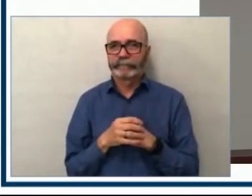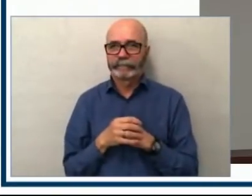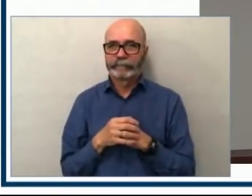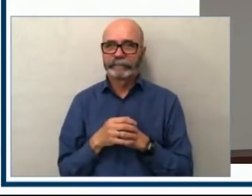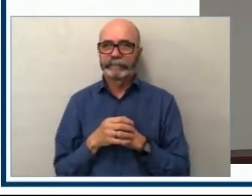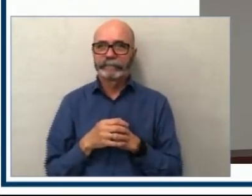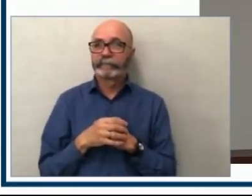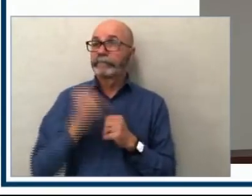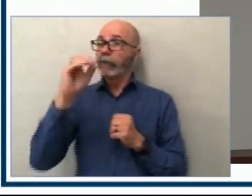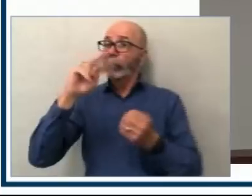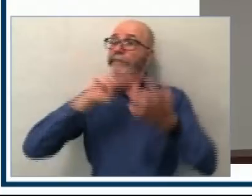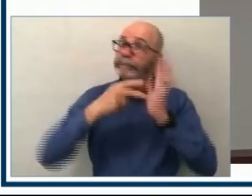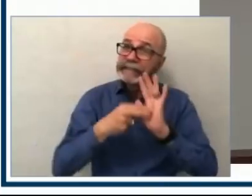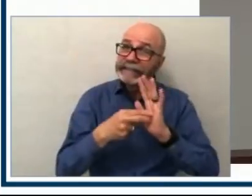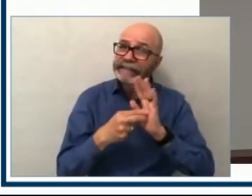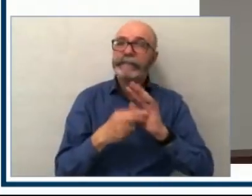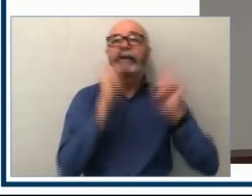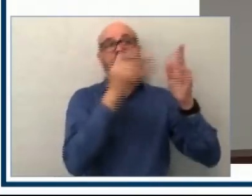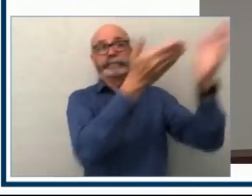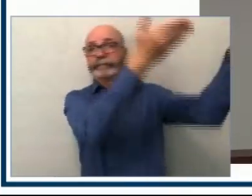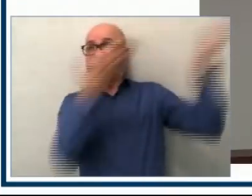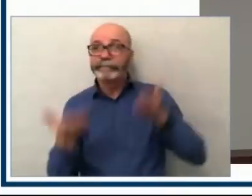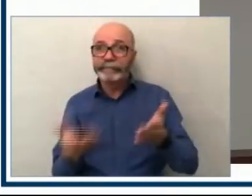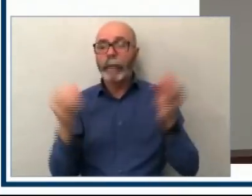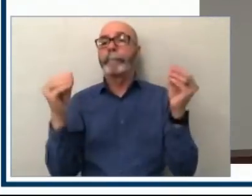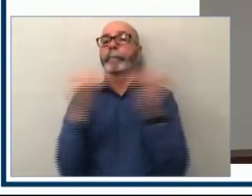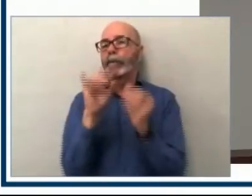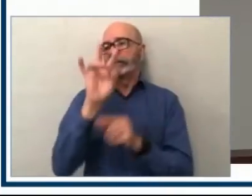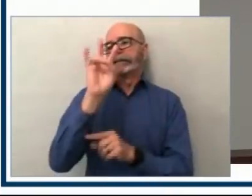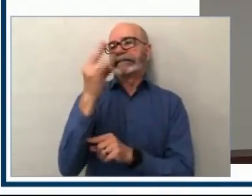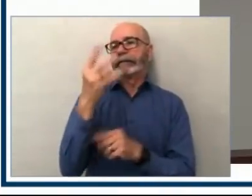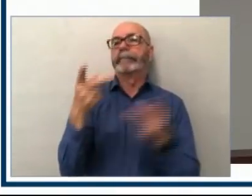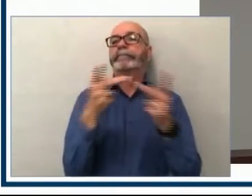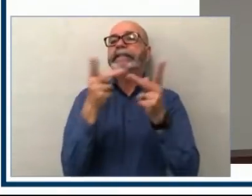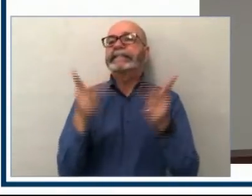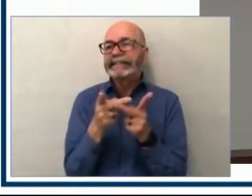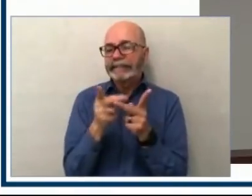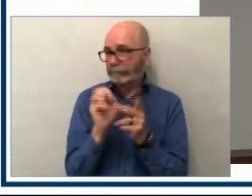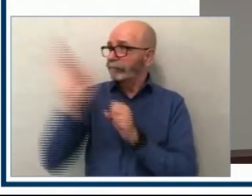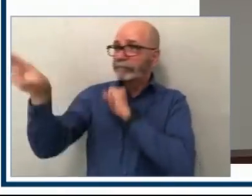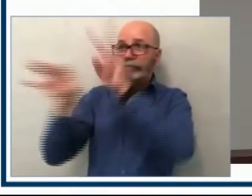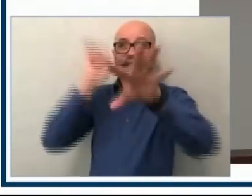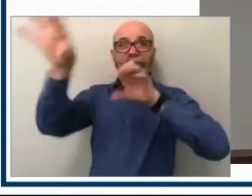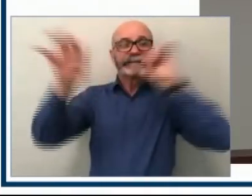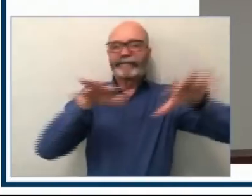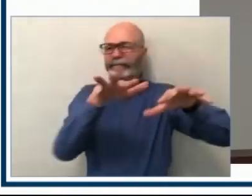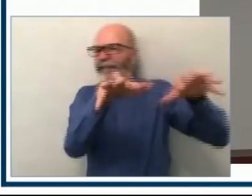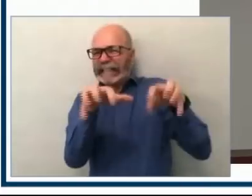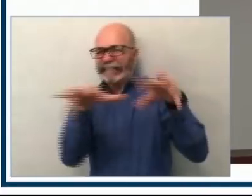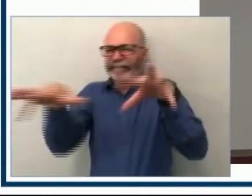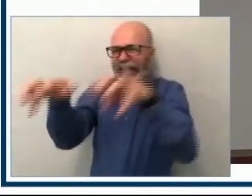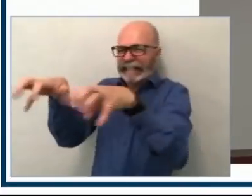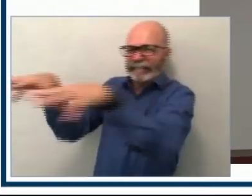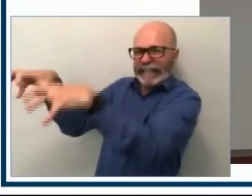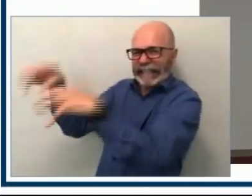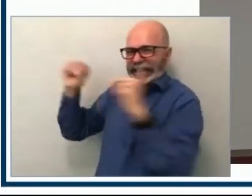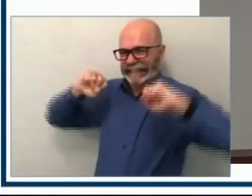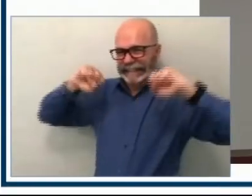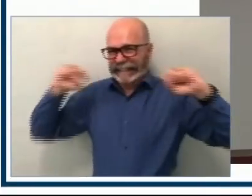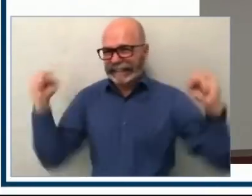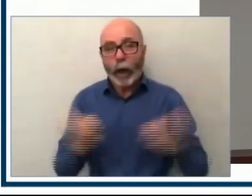7 cold storage sites across the province. And this number of doses does take into account that we will now